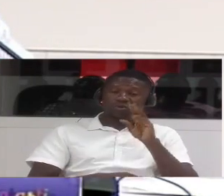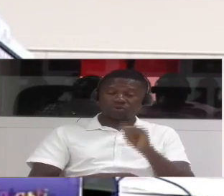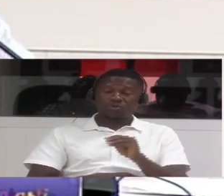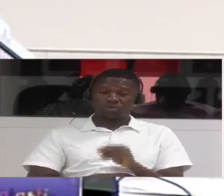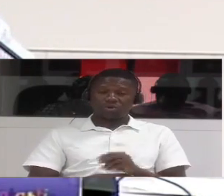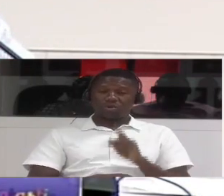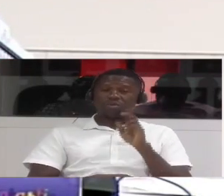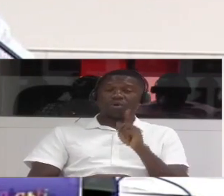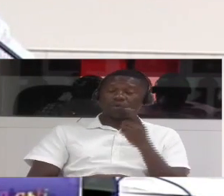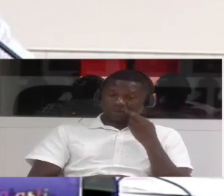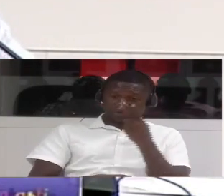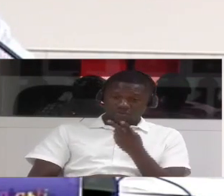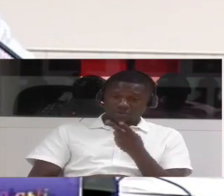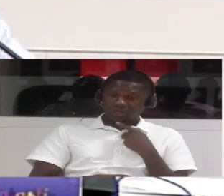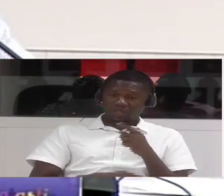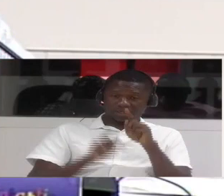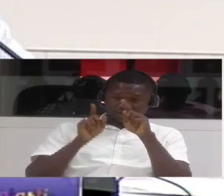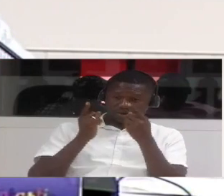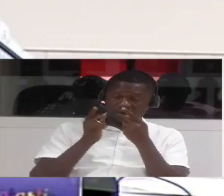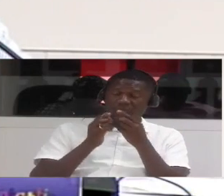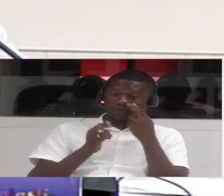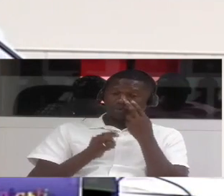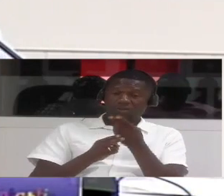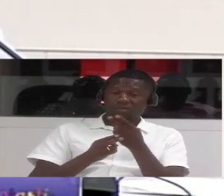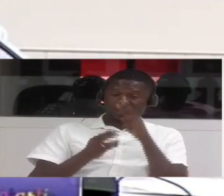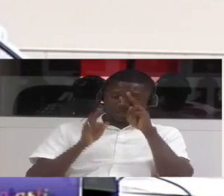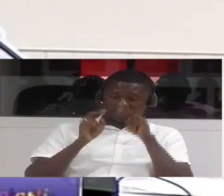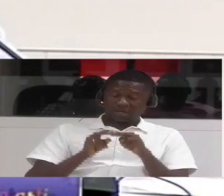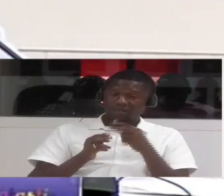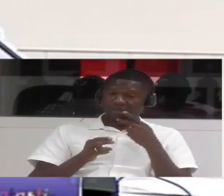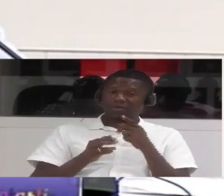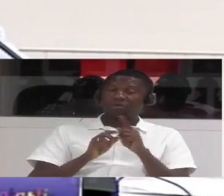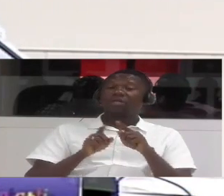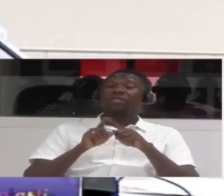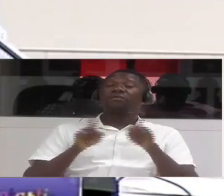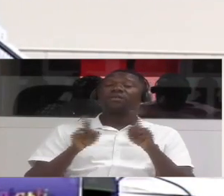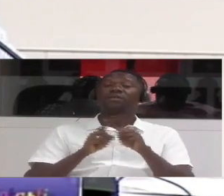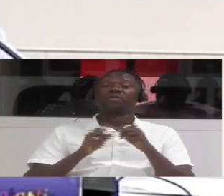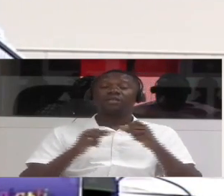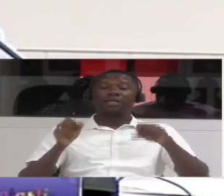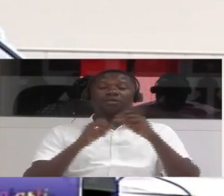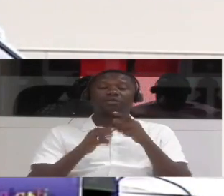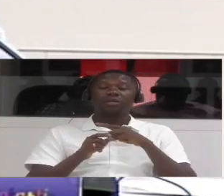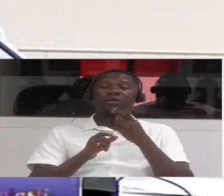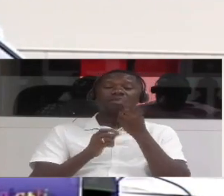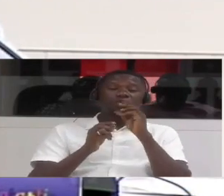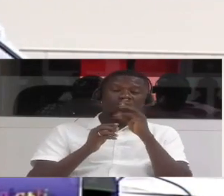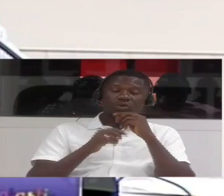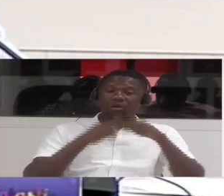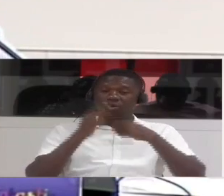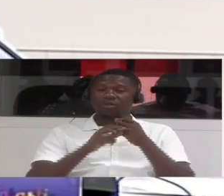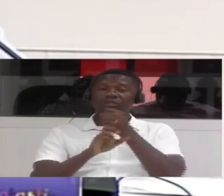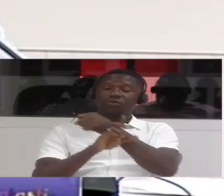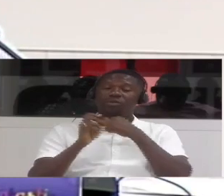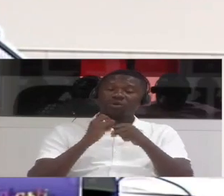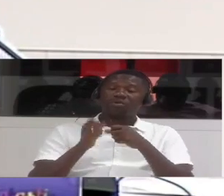you realize that it's also quite diverse, because he was also talking about the situation of farmers,